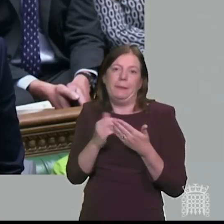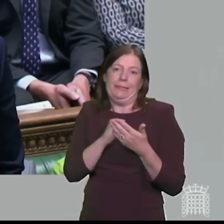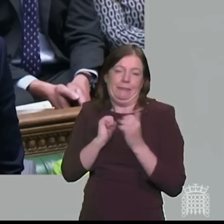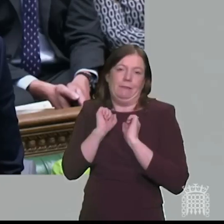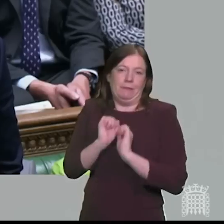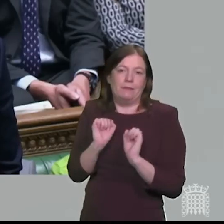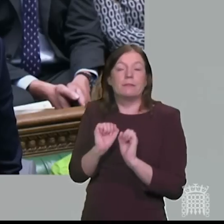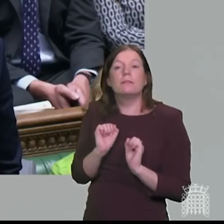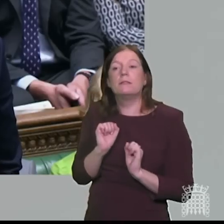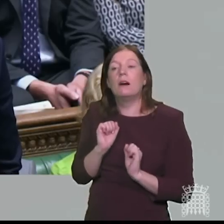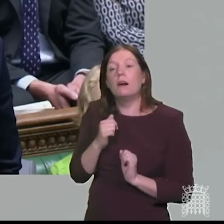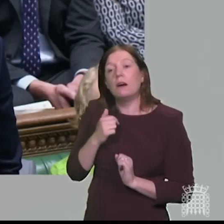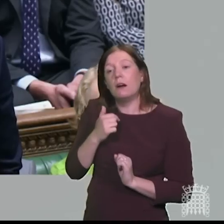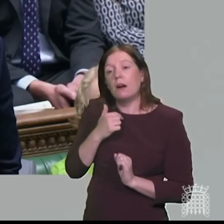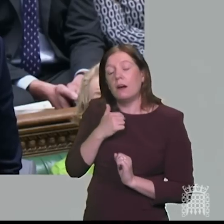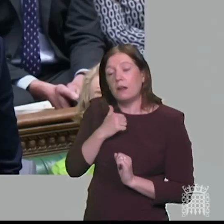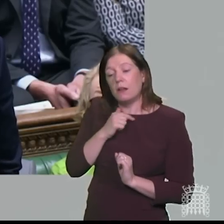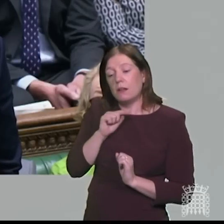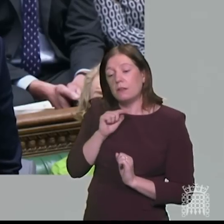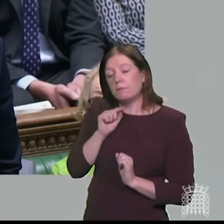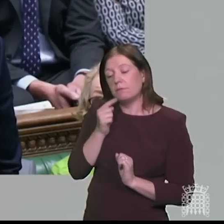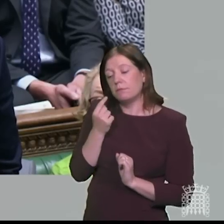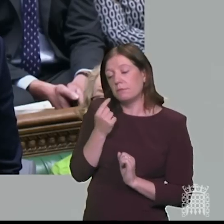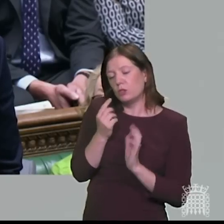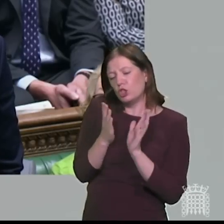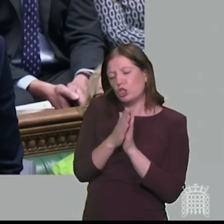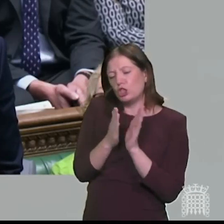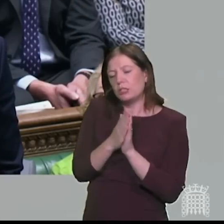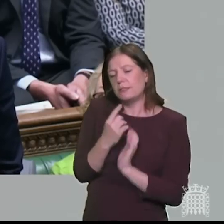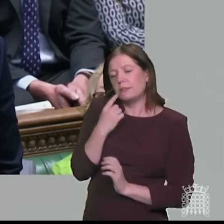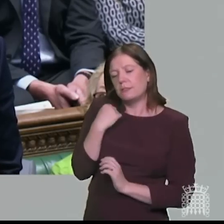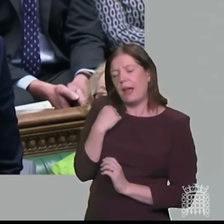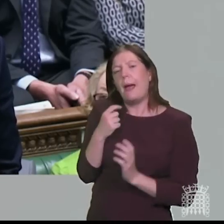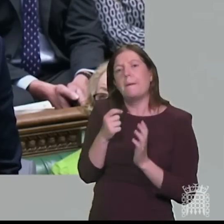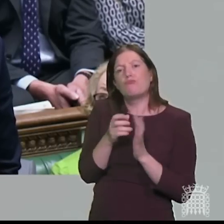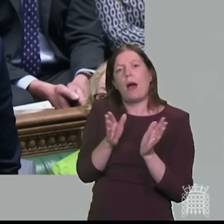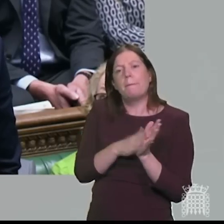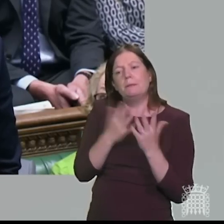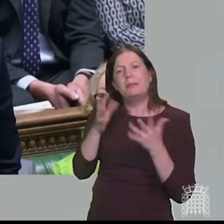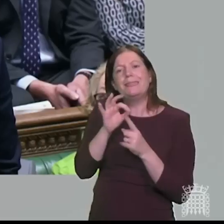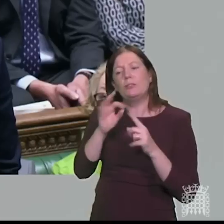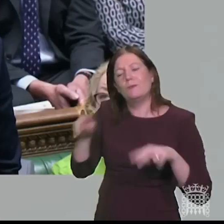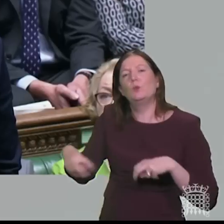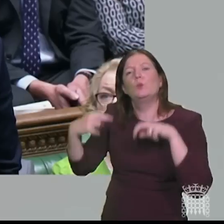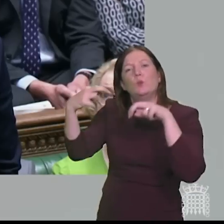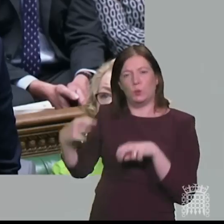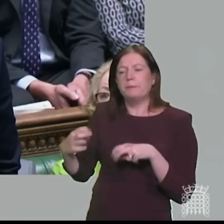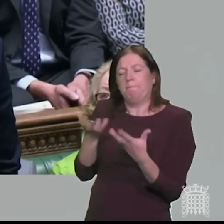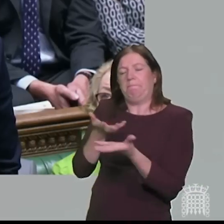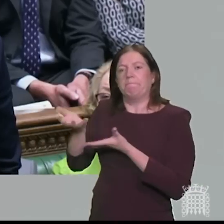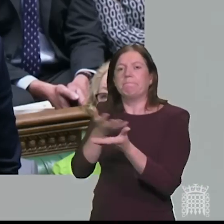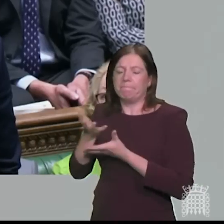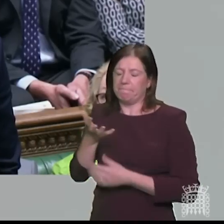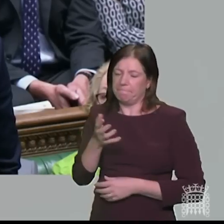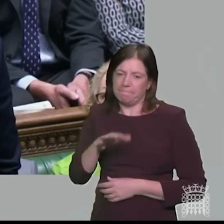Mubarak. Mr. Speaker, on Sunday the Prime Minister patronised the public when he told them that in the face